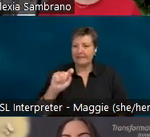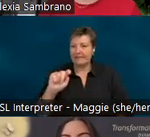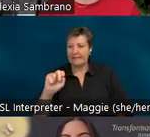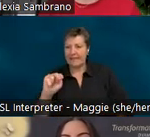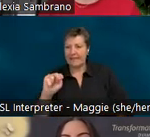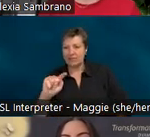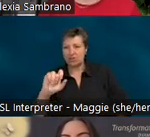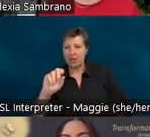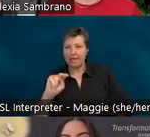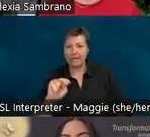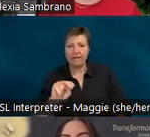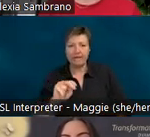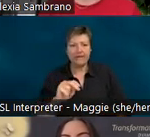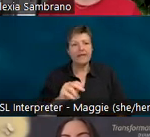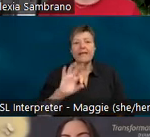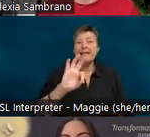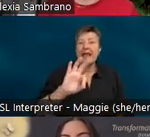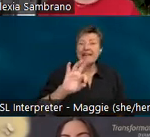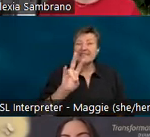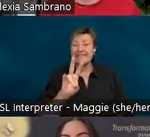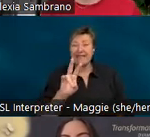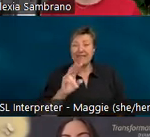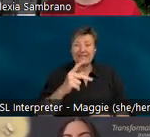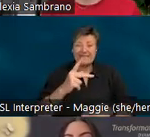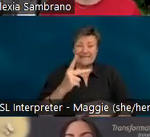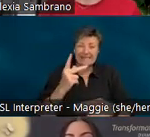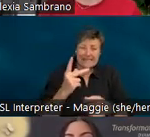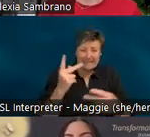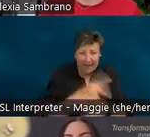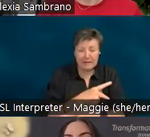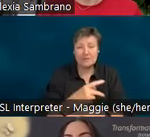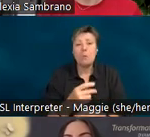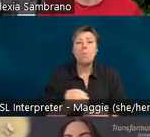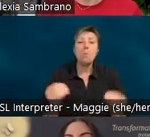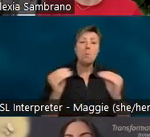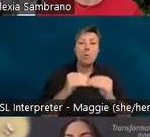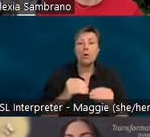more likely to report being sexually abused in immigration detention centers.